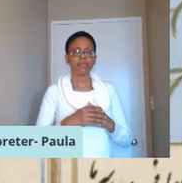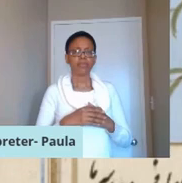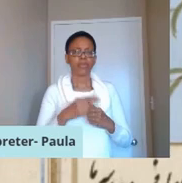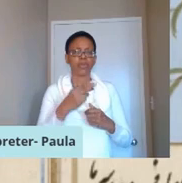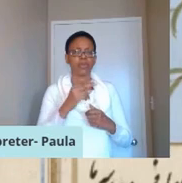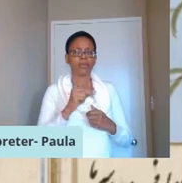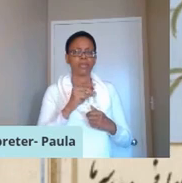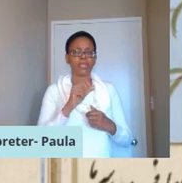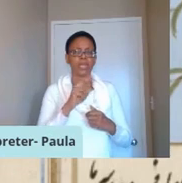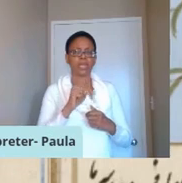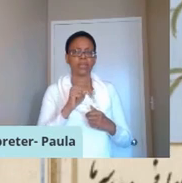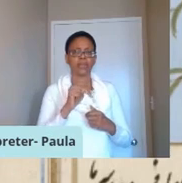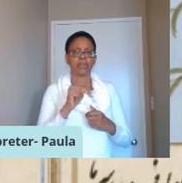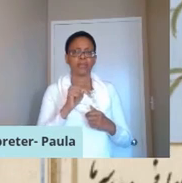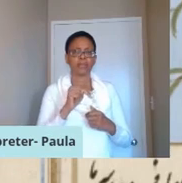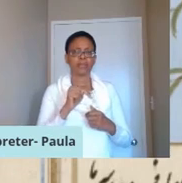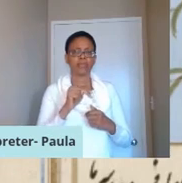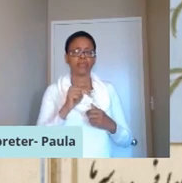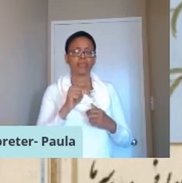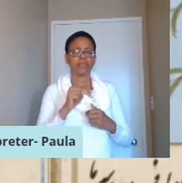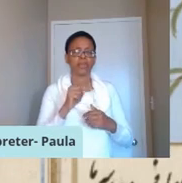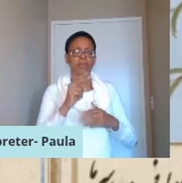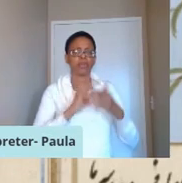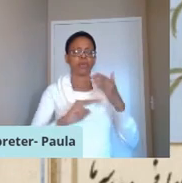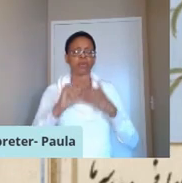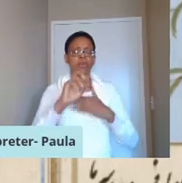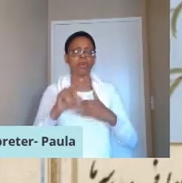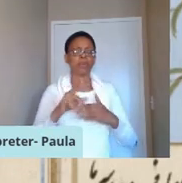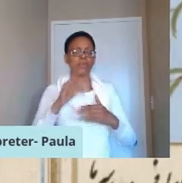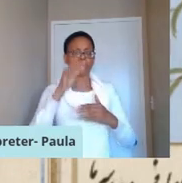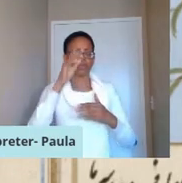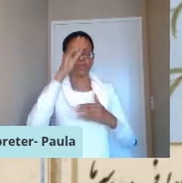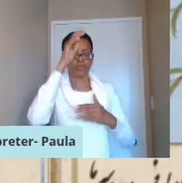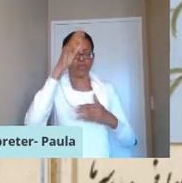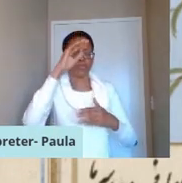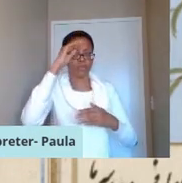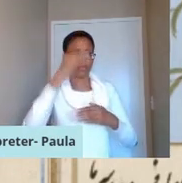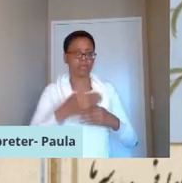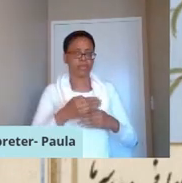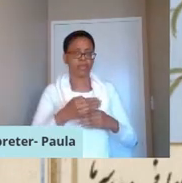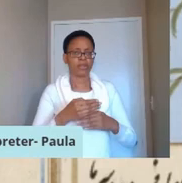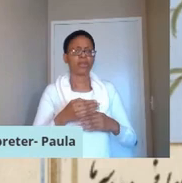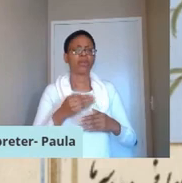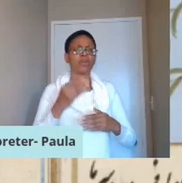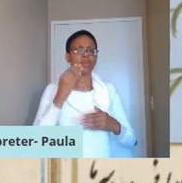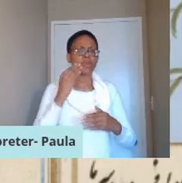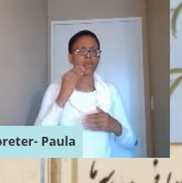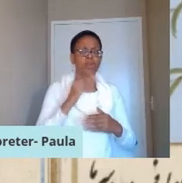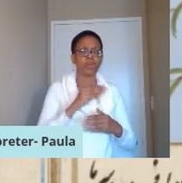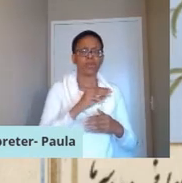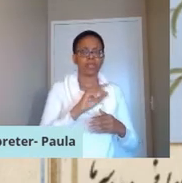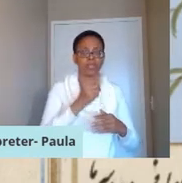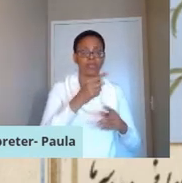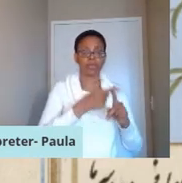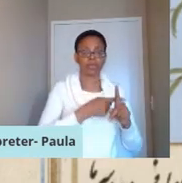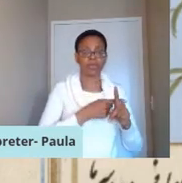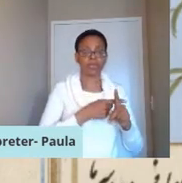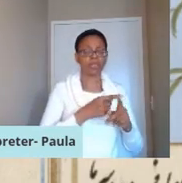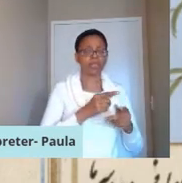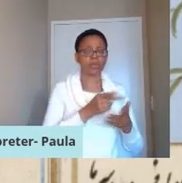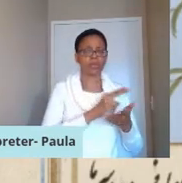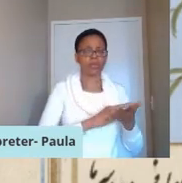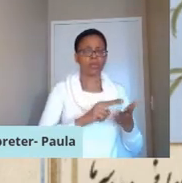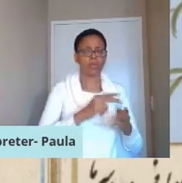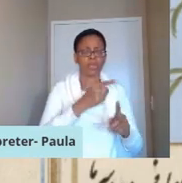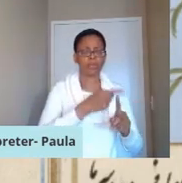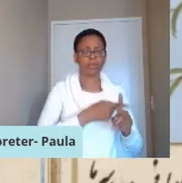Hussein ibn Ali. We know that for Muslims, Muharram is a sacred month, and because the Quran declares